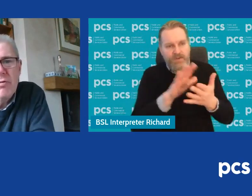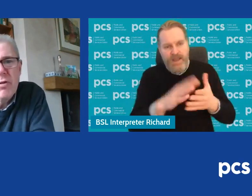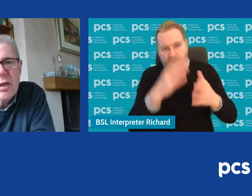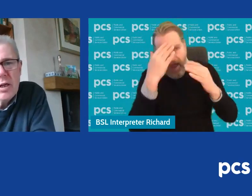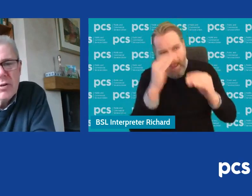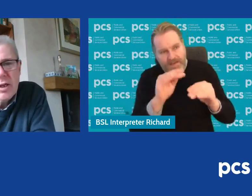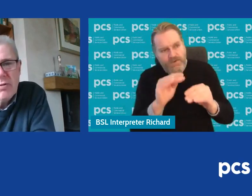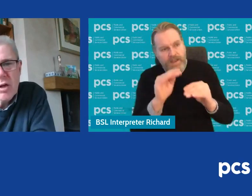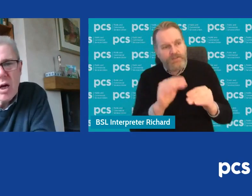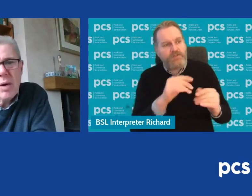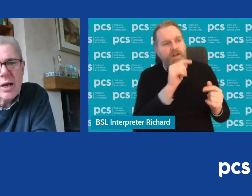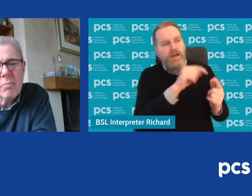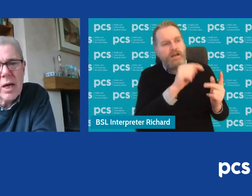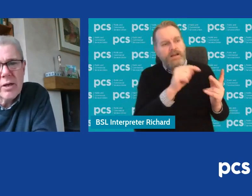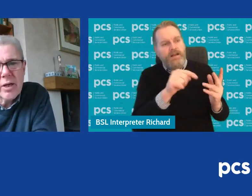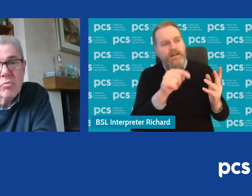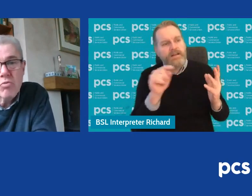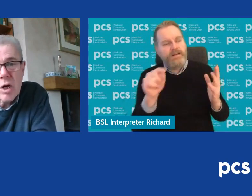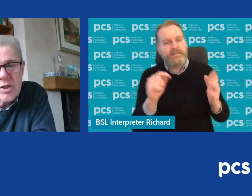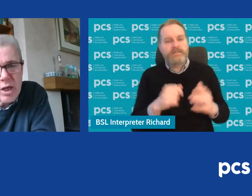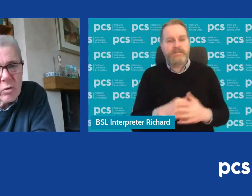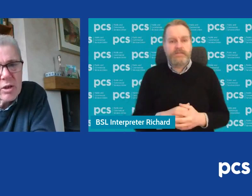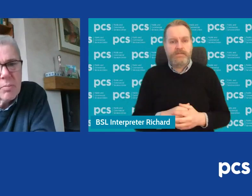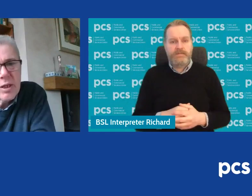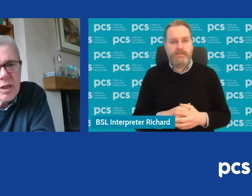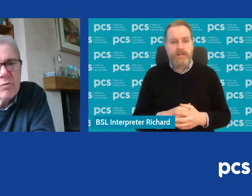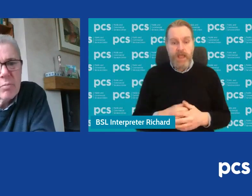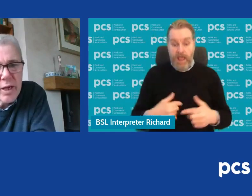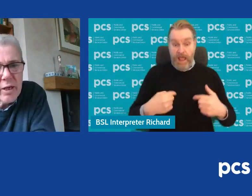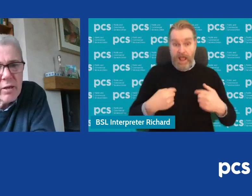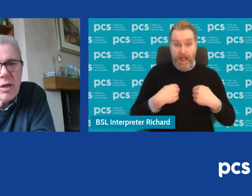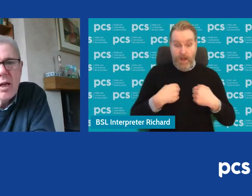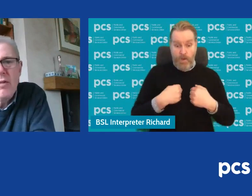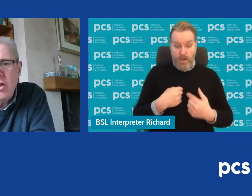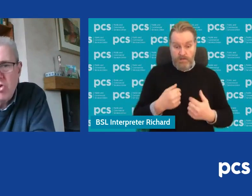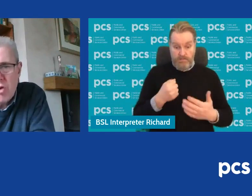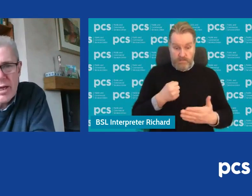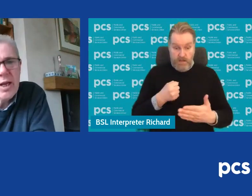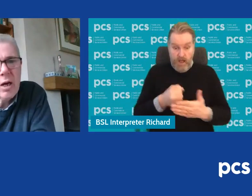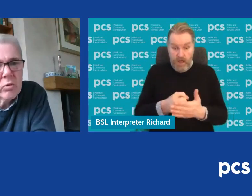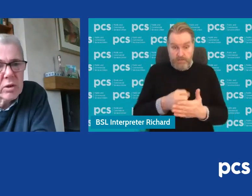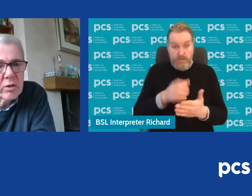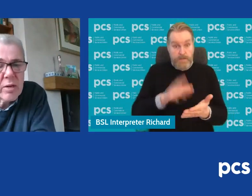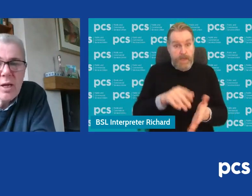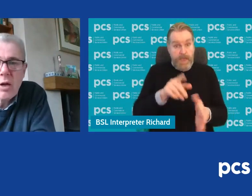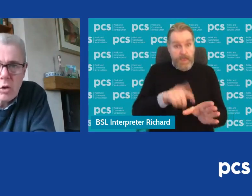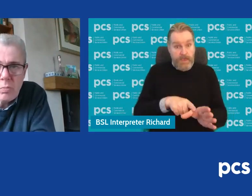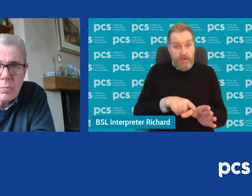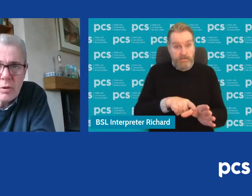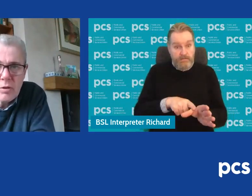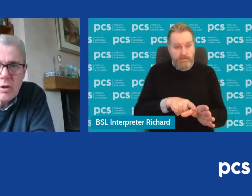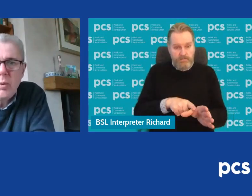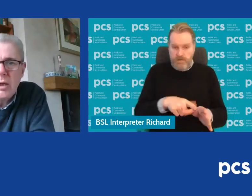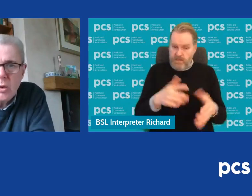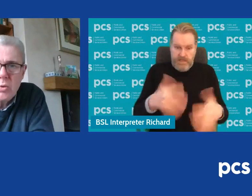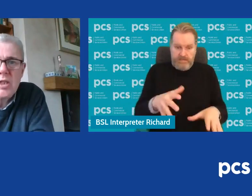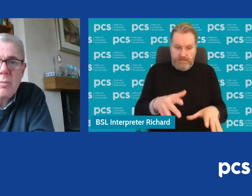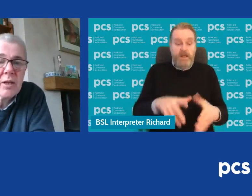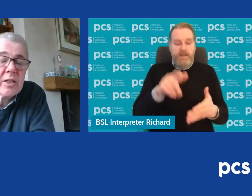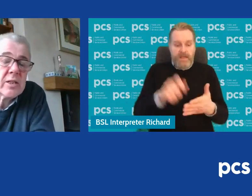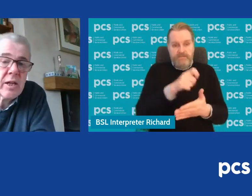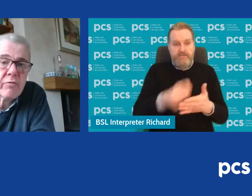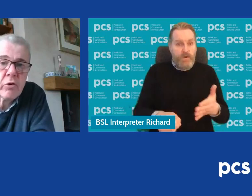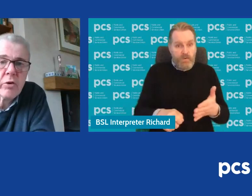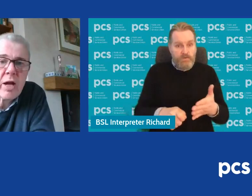their belief that given our ballot mandate runs out at the beginning of May, if they drag it out, they may hope that we lose